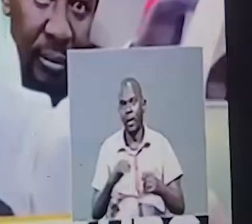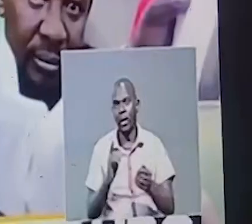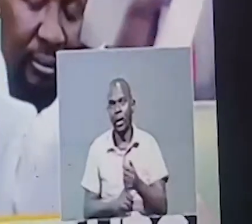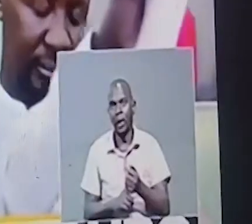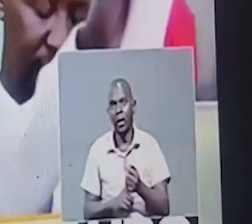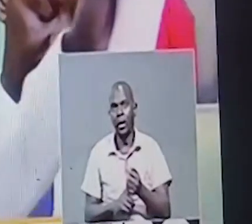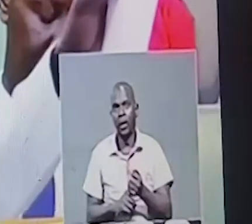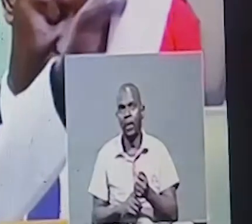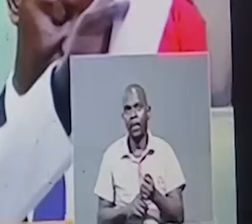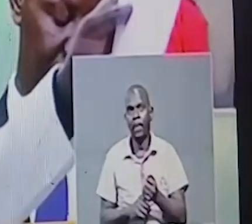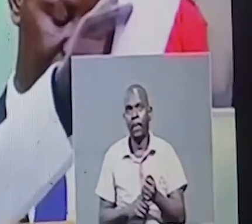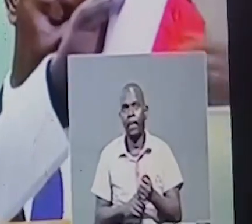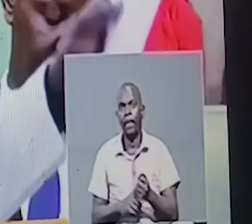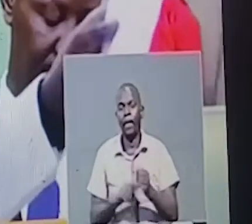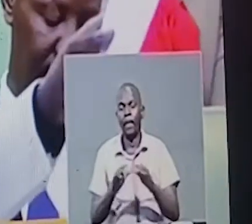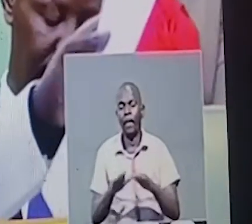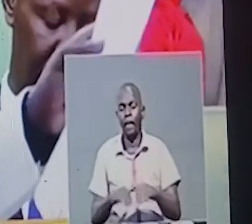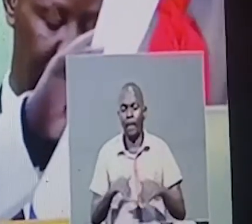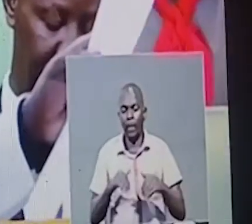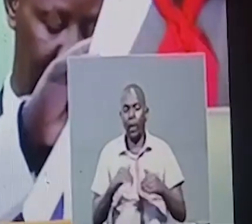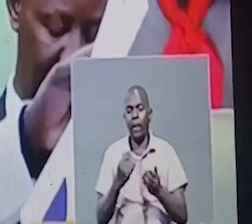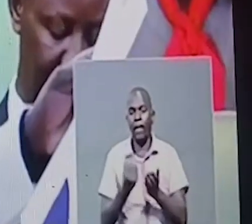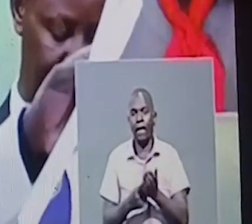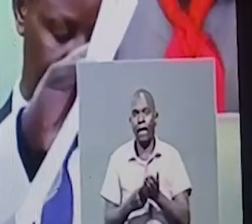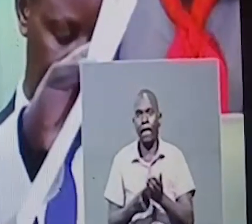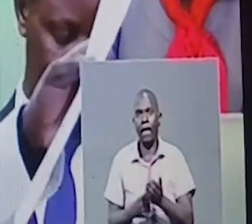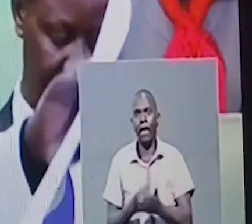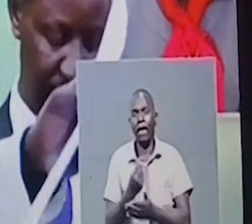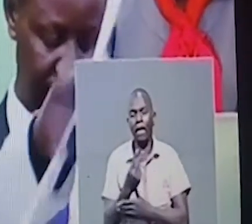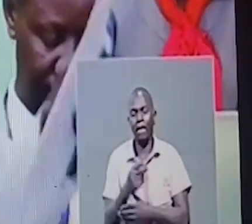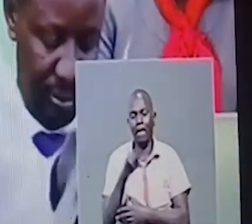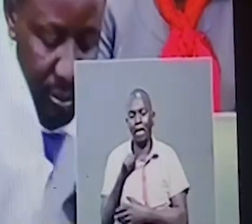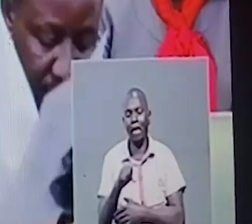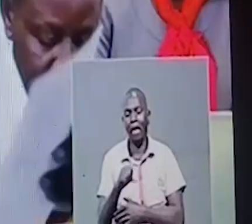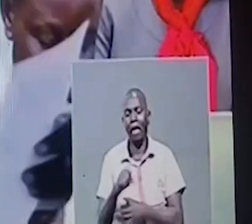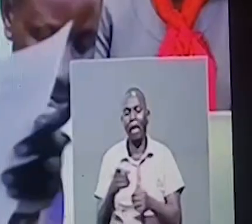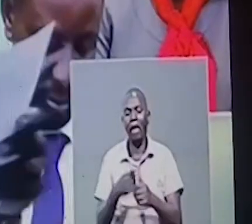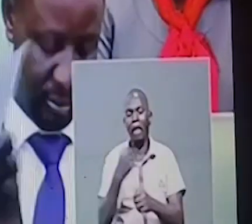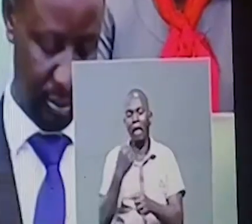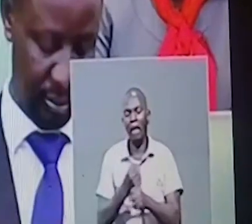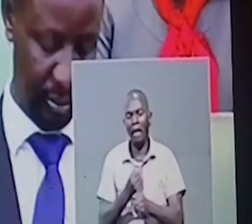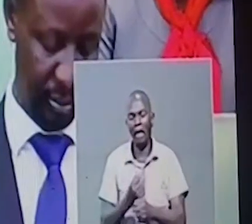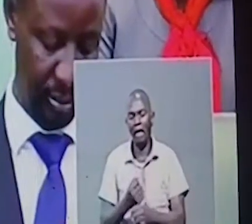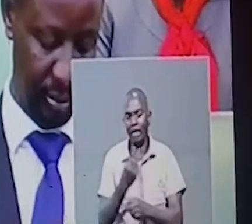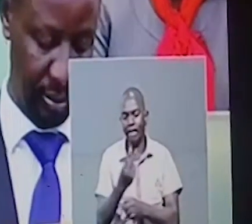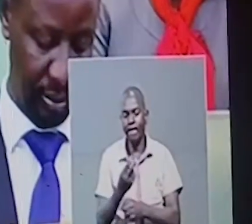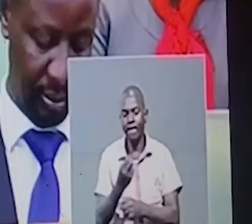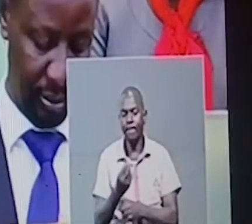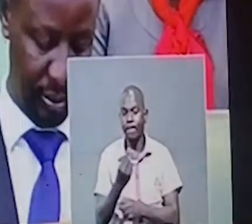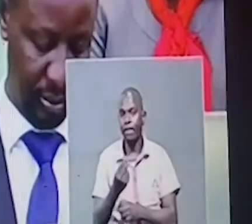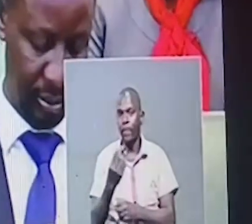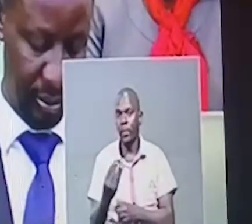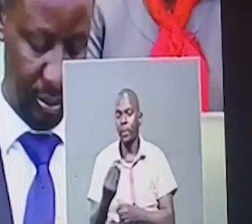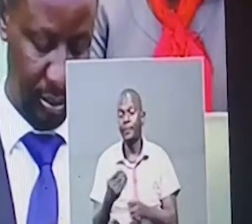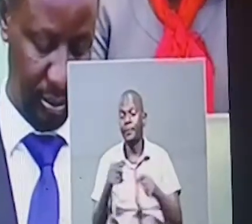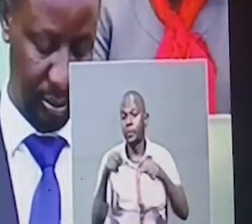by Parliament of Uganda on the 29th of August 2024.